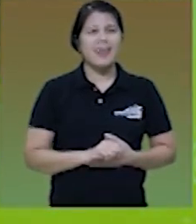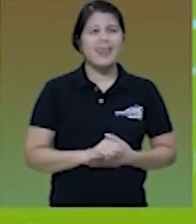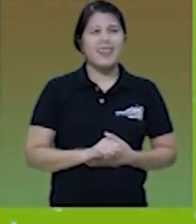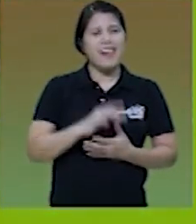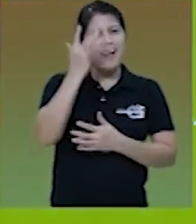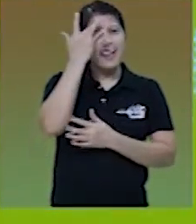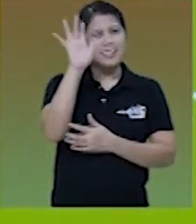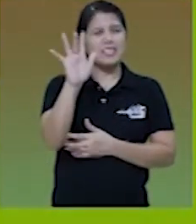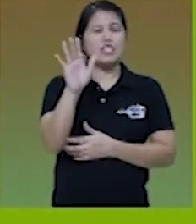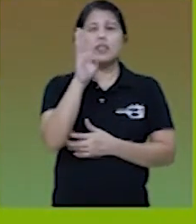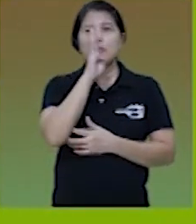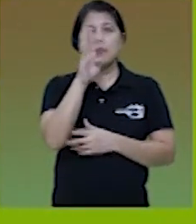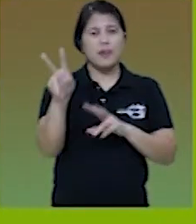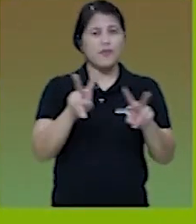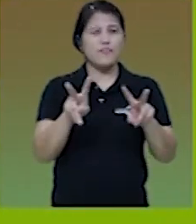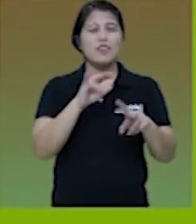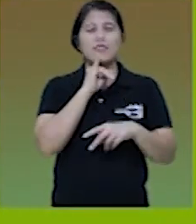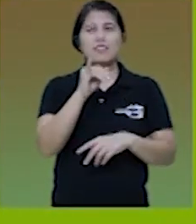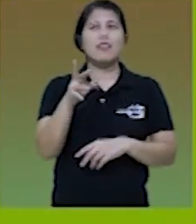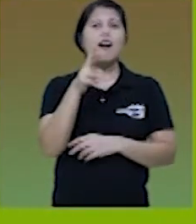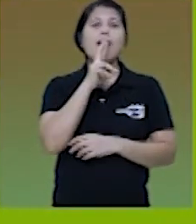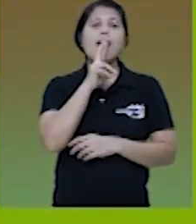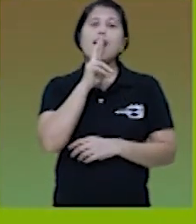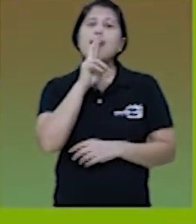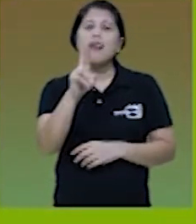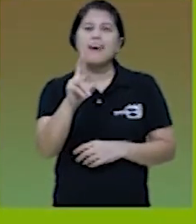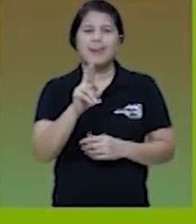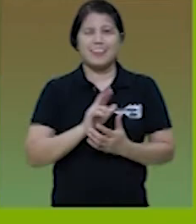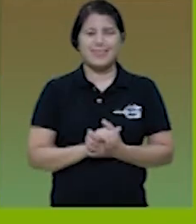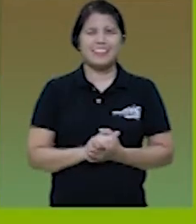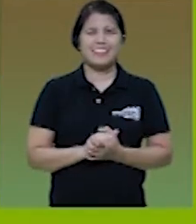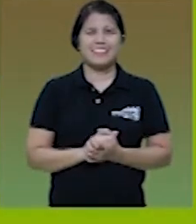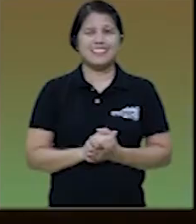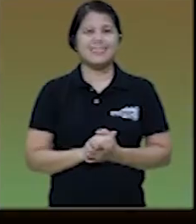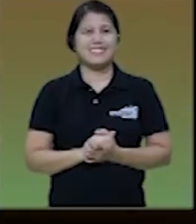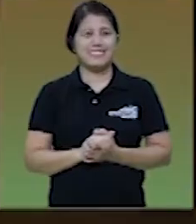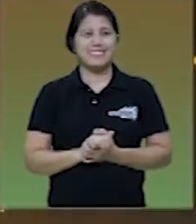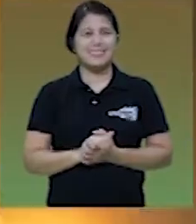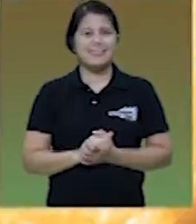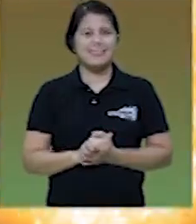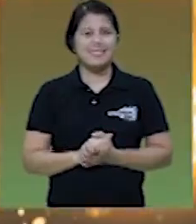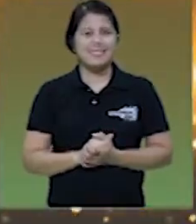Excellent! The be verb is are.